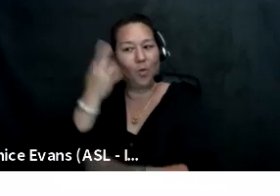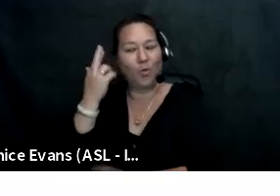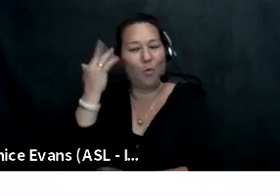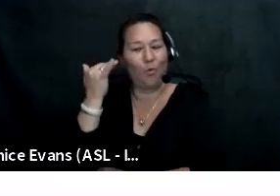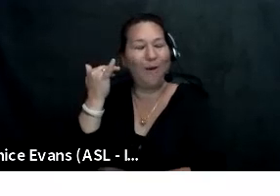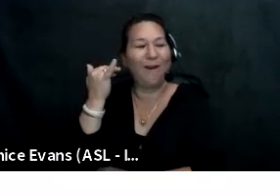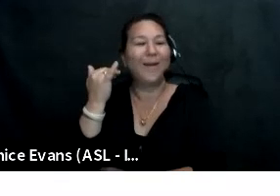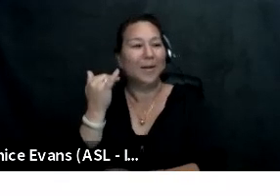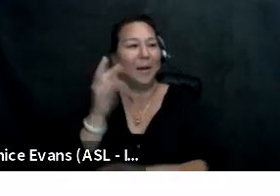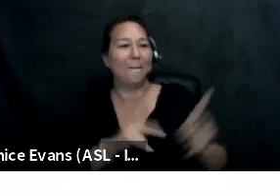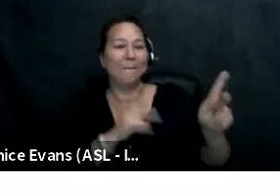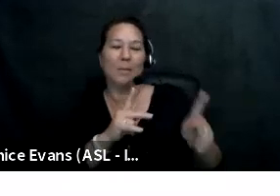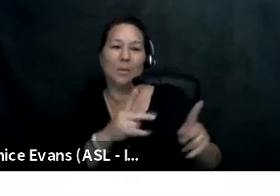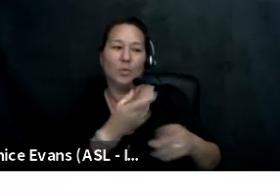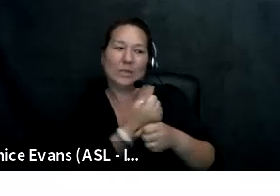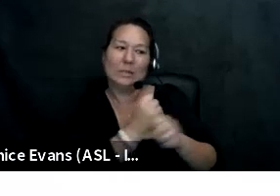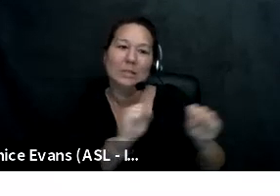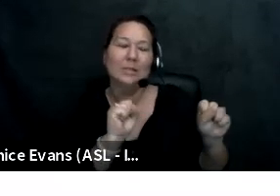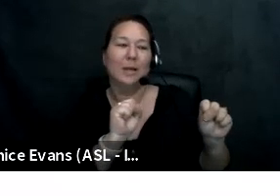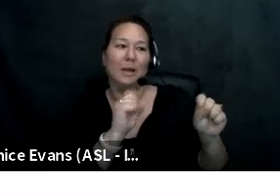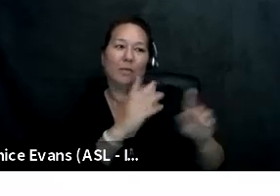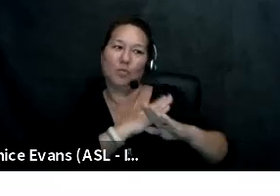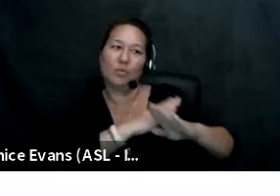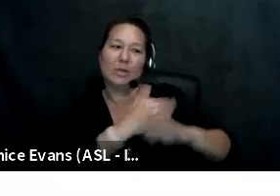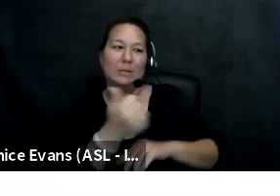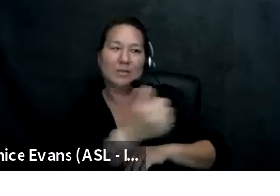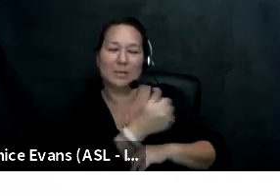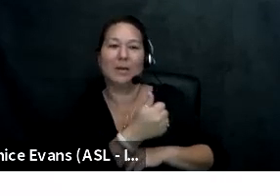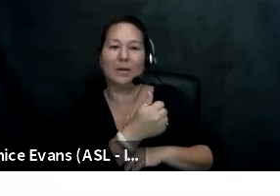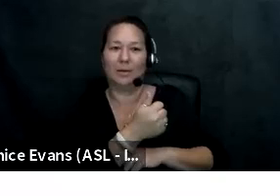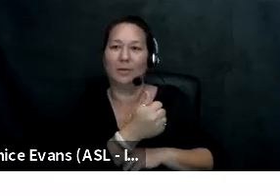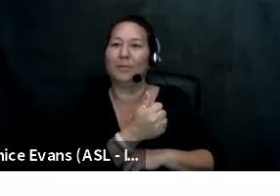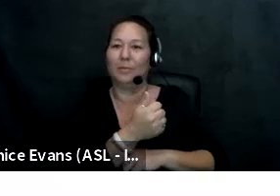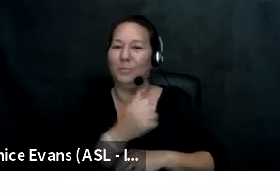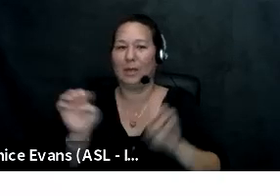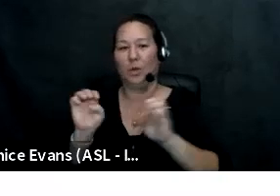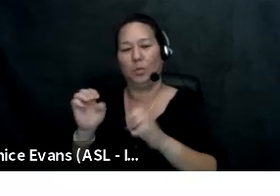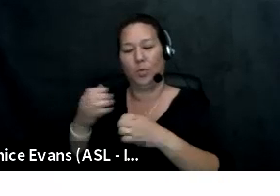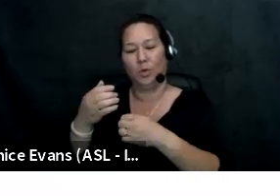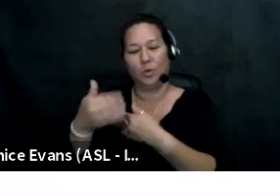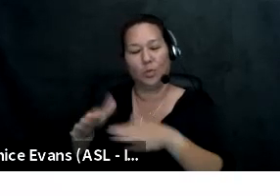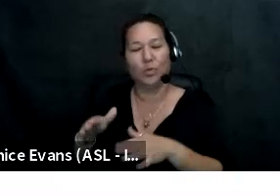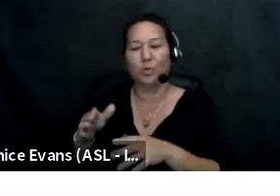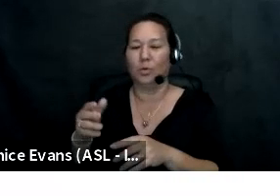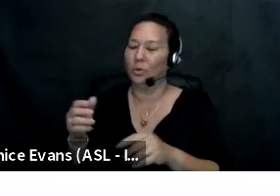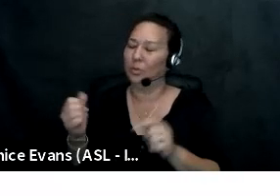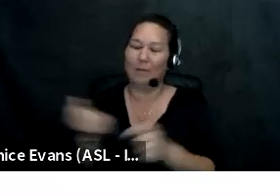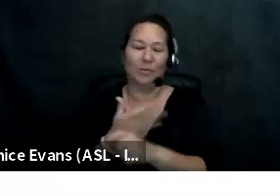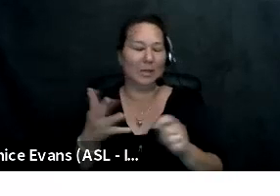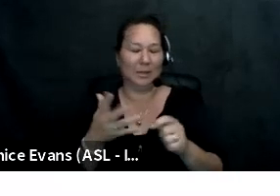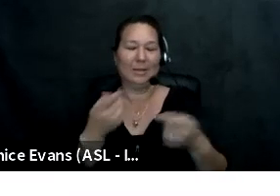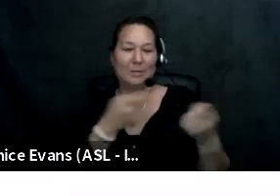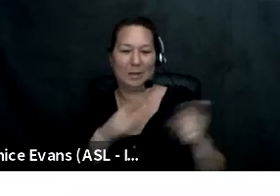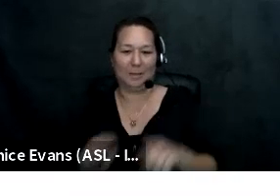in our CBOs. So just, we've all put in a lot of work to be where we are. Thank you. Next